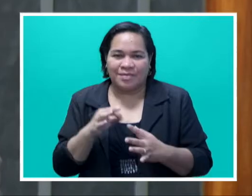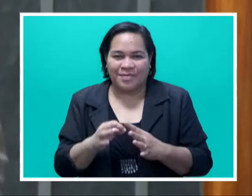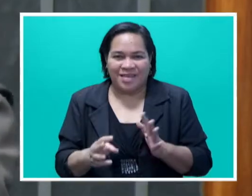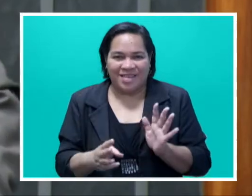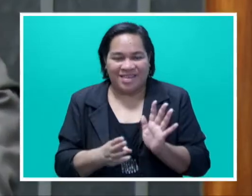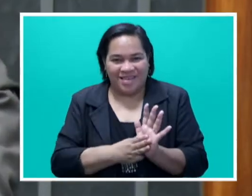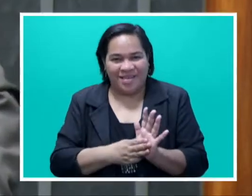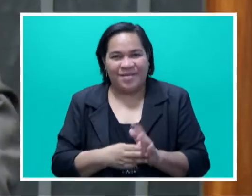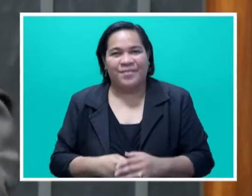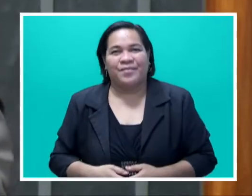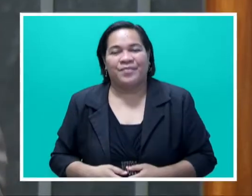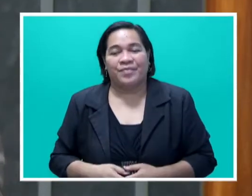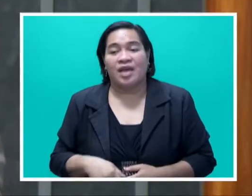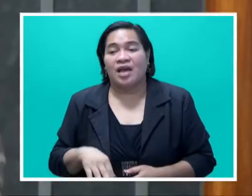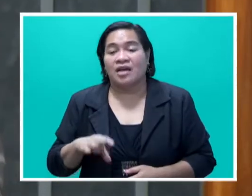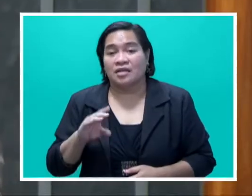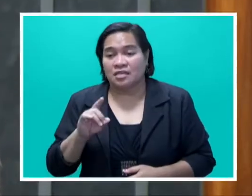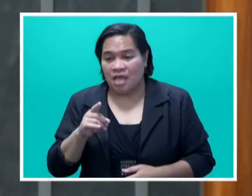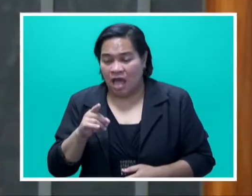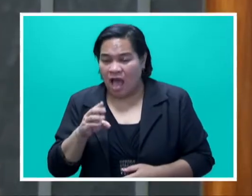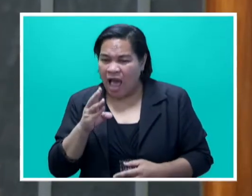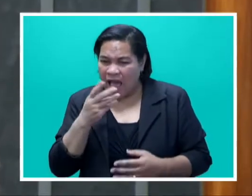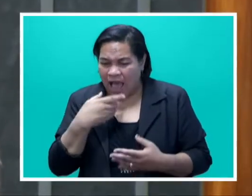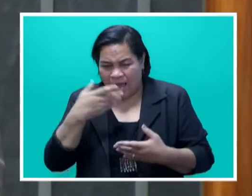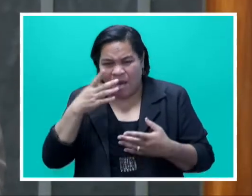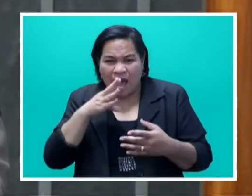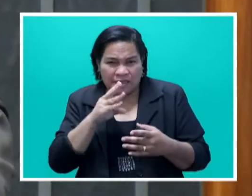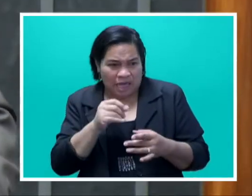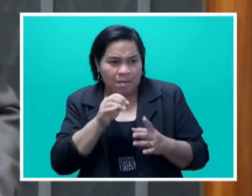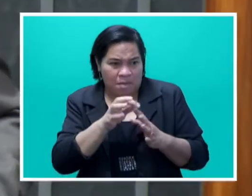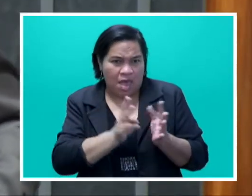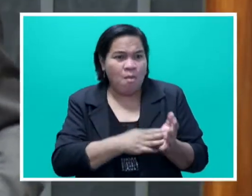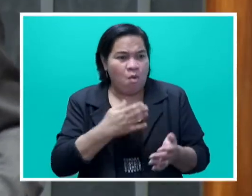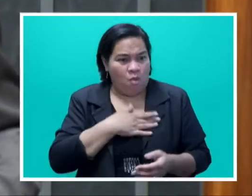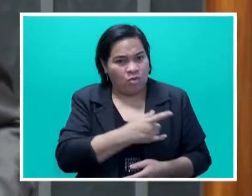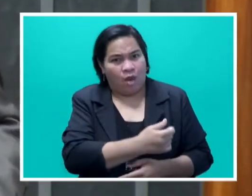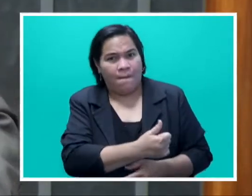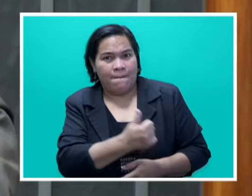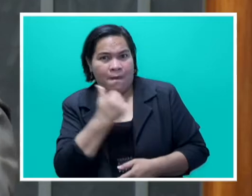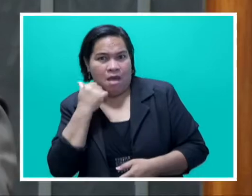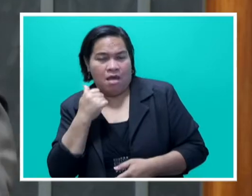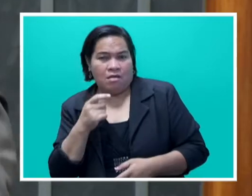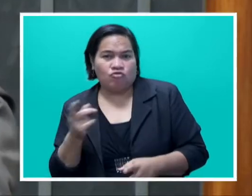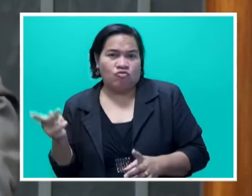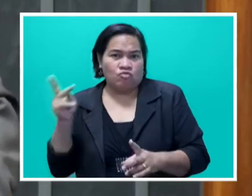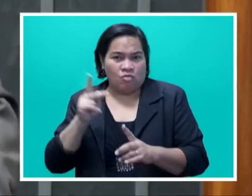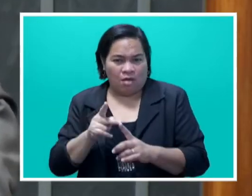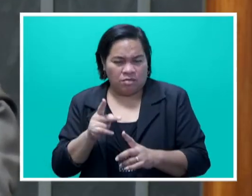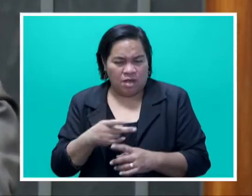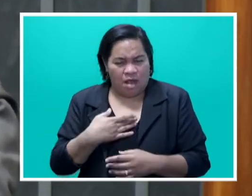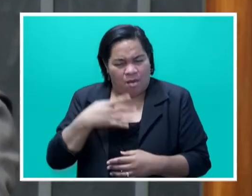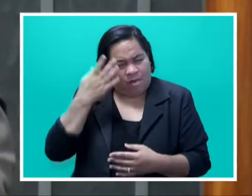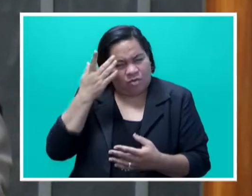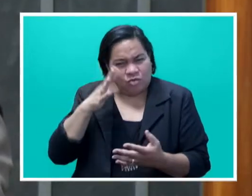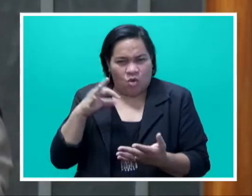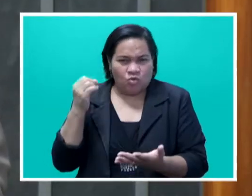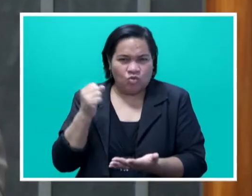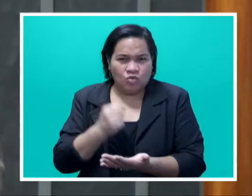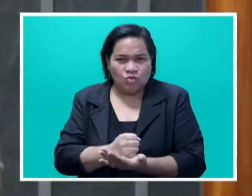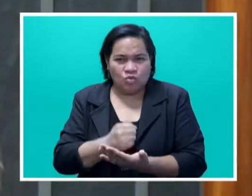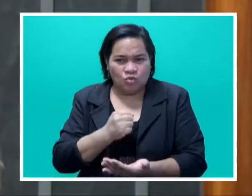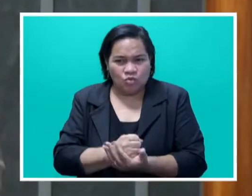trail. I'm not sure whether their comeback trail will lead to seeing that many of